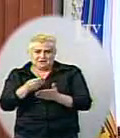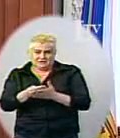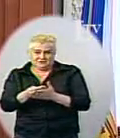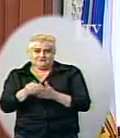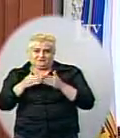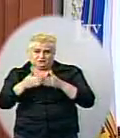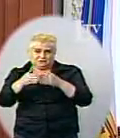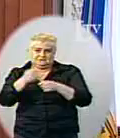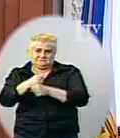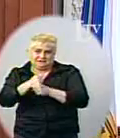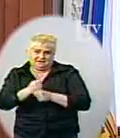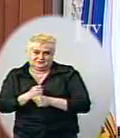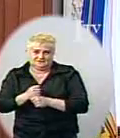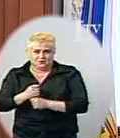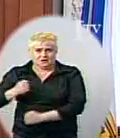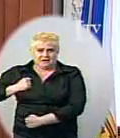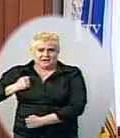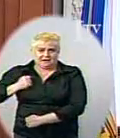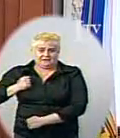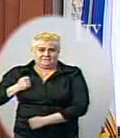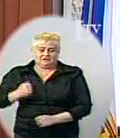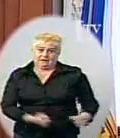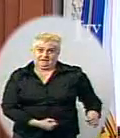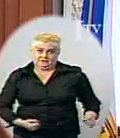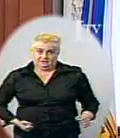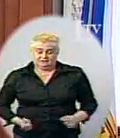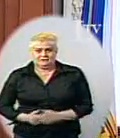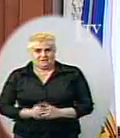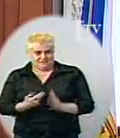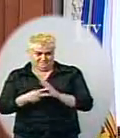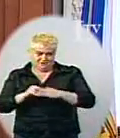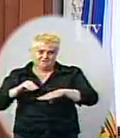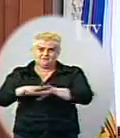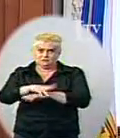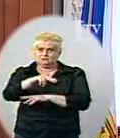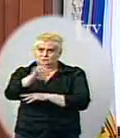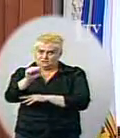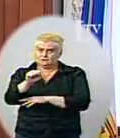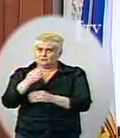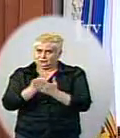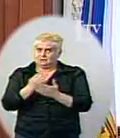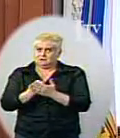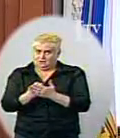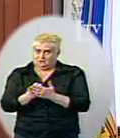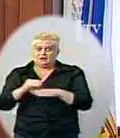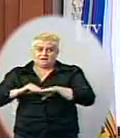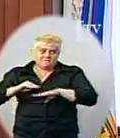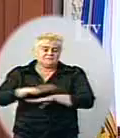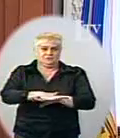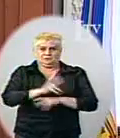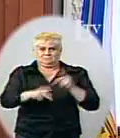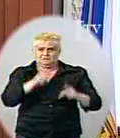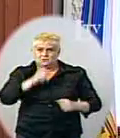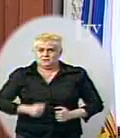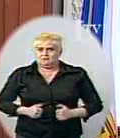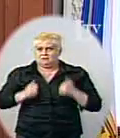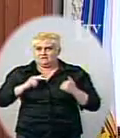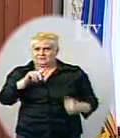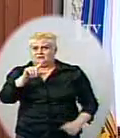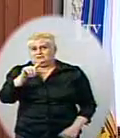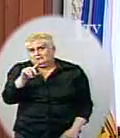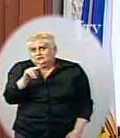and positive effect on Nova Scotia's economy and on the lives of thousands of Nova Scotians and